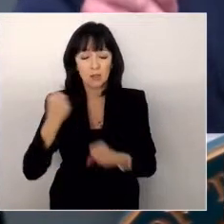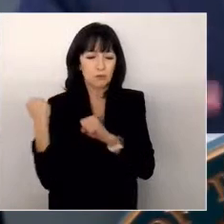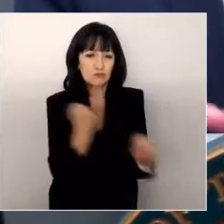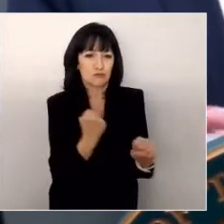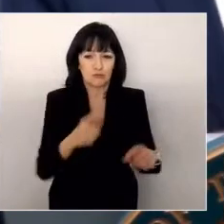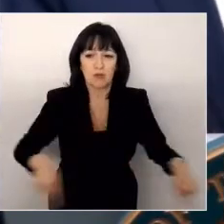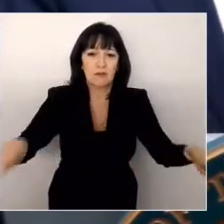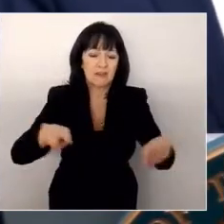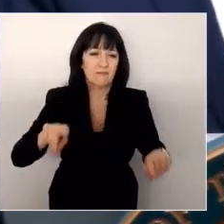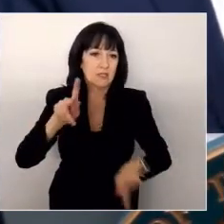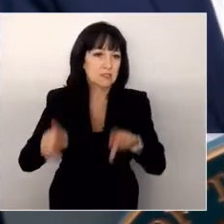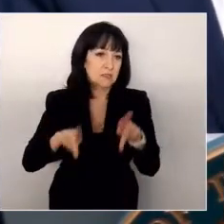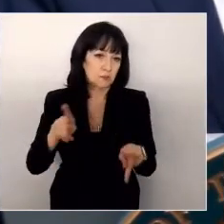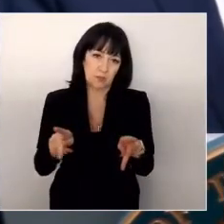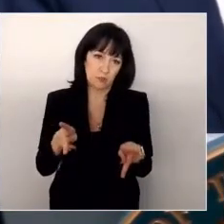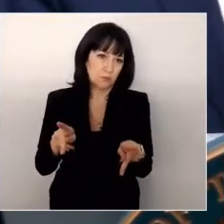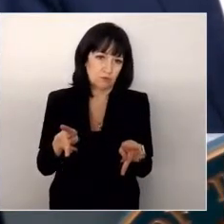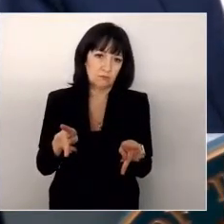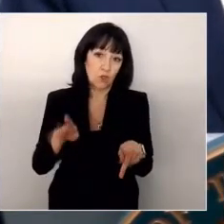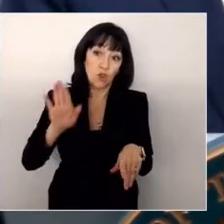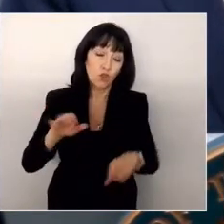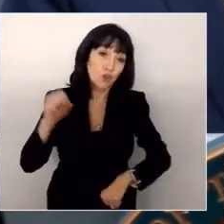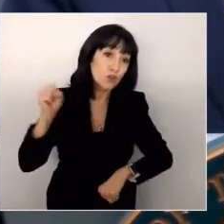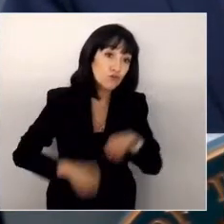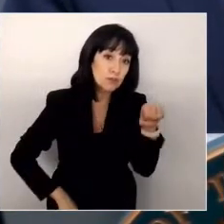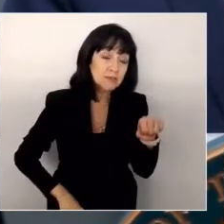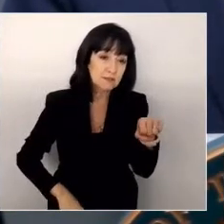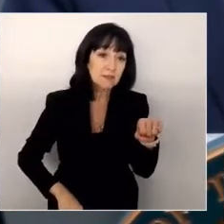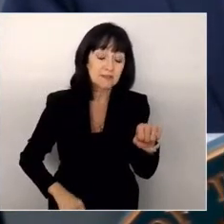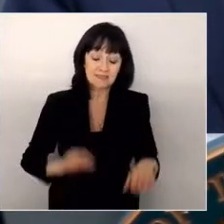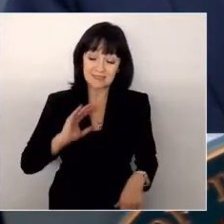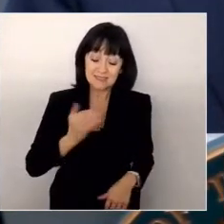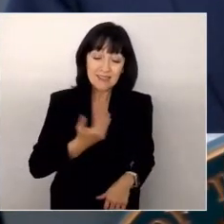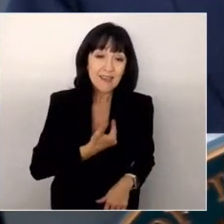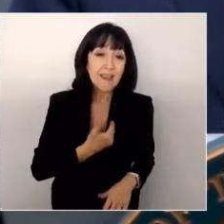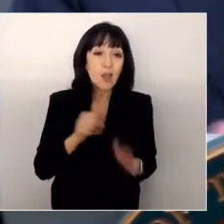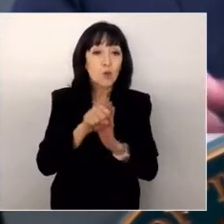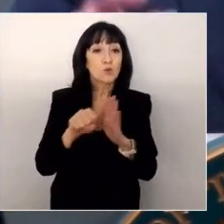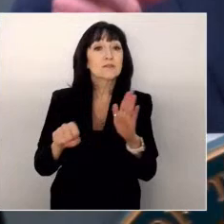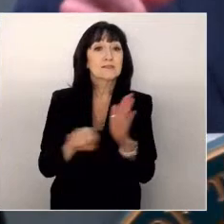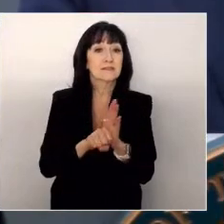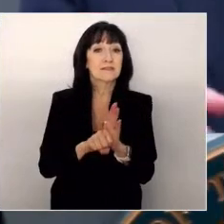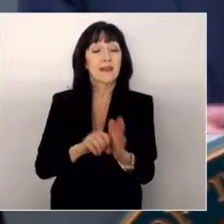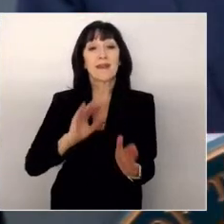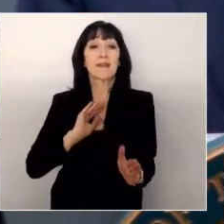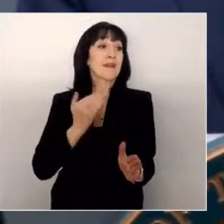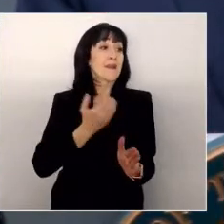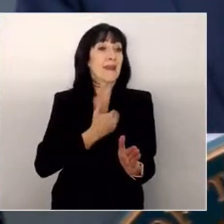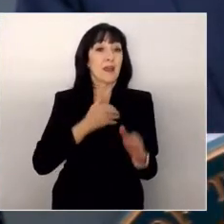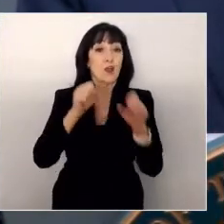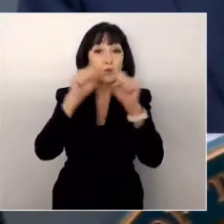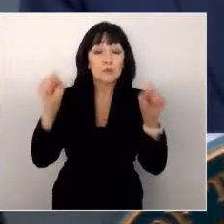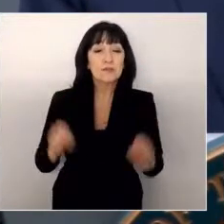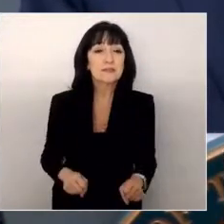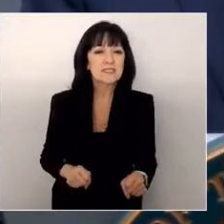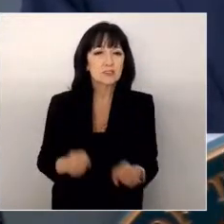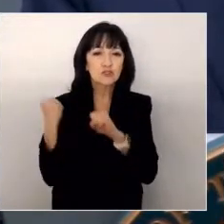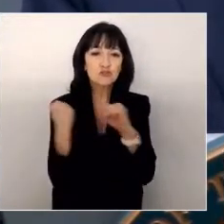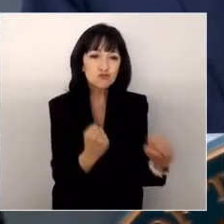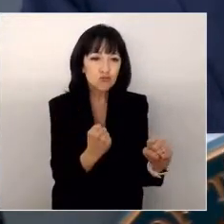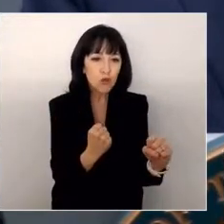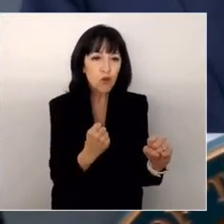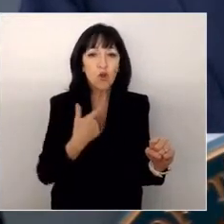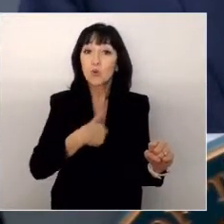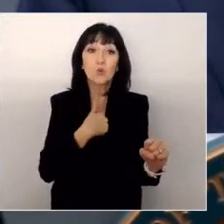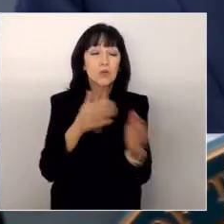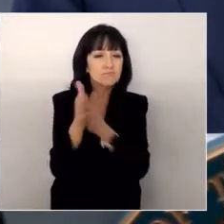you confidently today that the state of our state is strong, and we are eager for what lies ahead.